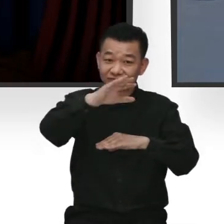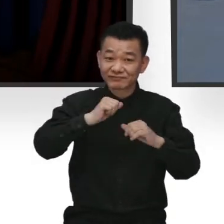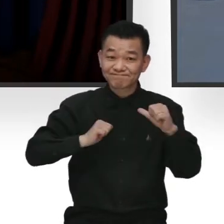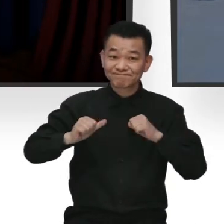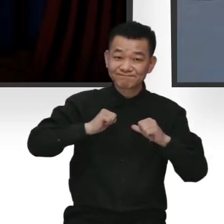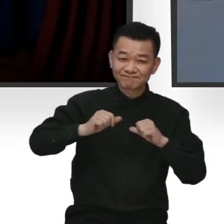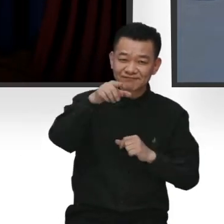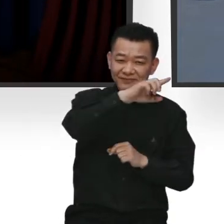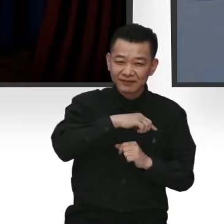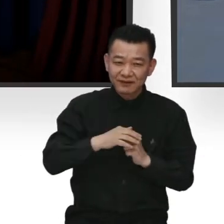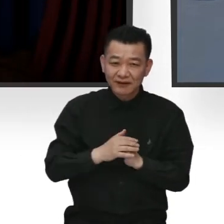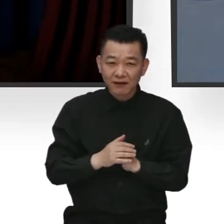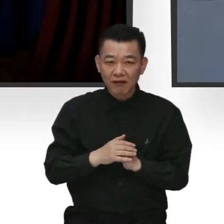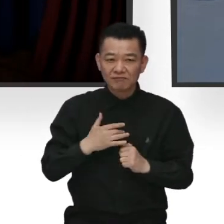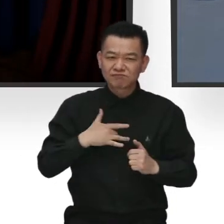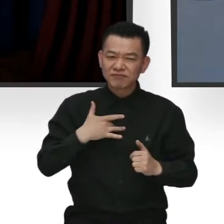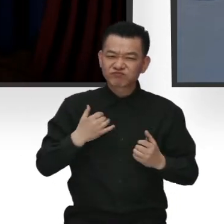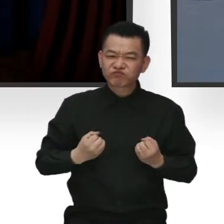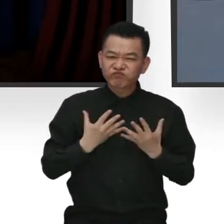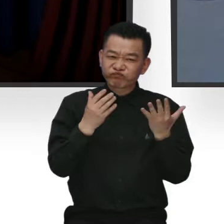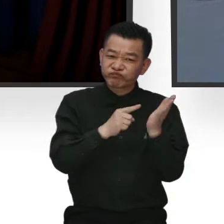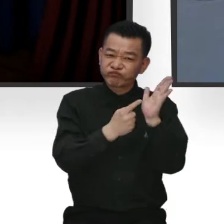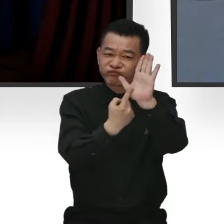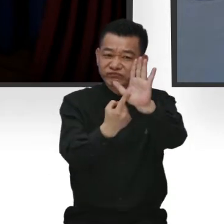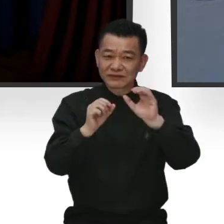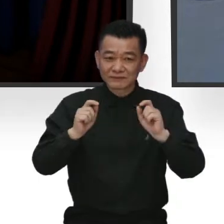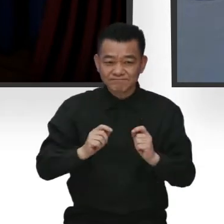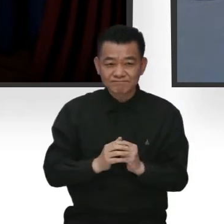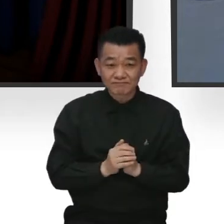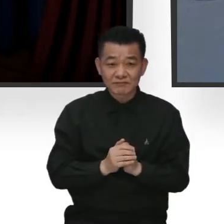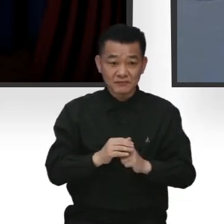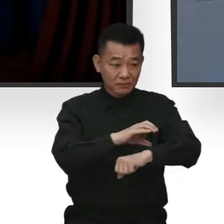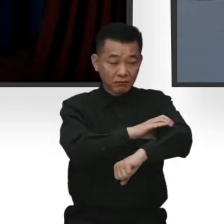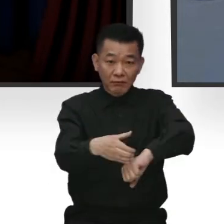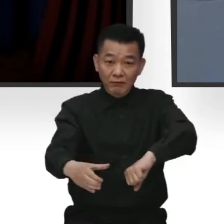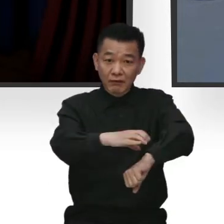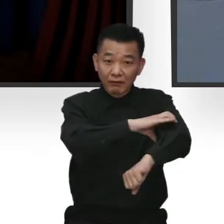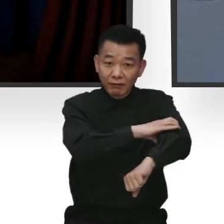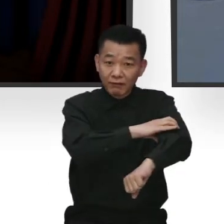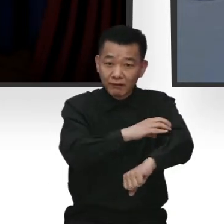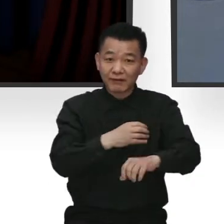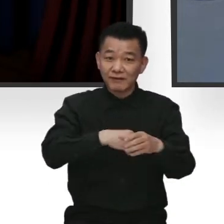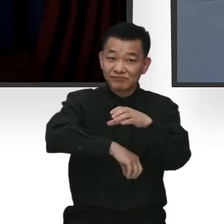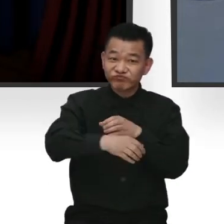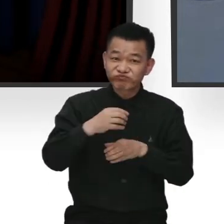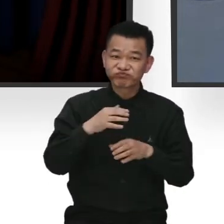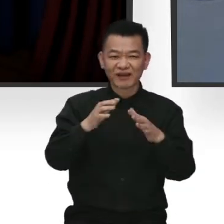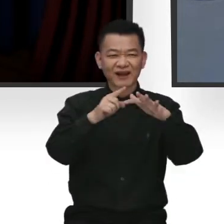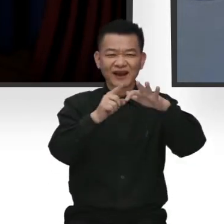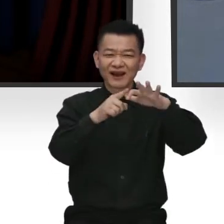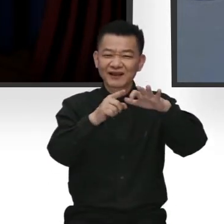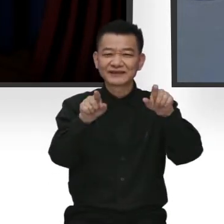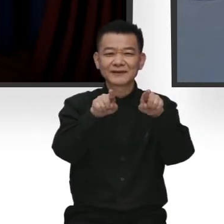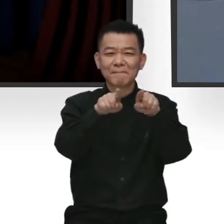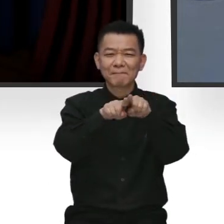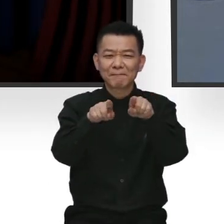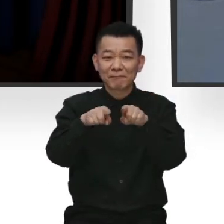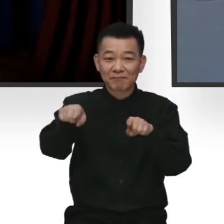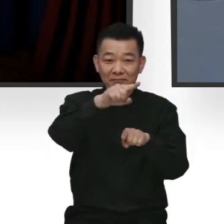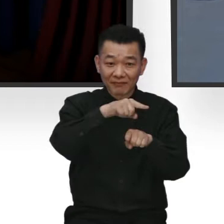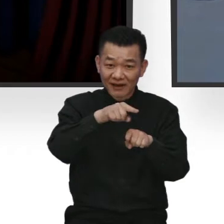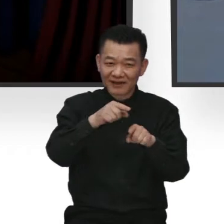stage. She realized that prosthetic limb is one of the means of expressing emotion for actors, just like